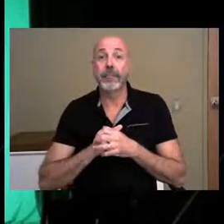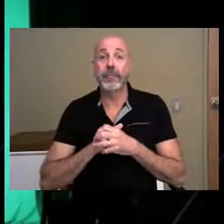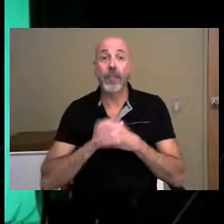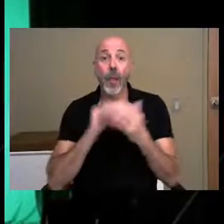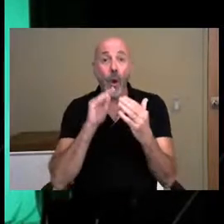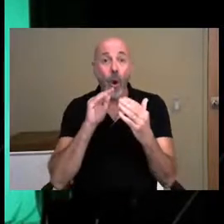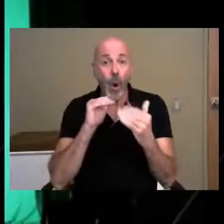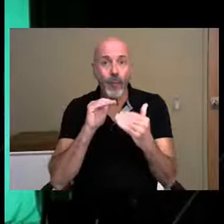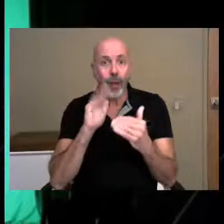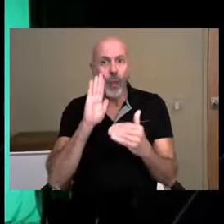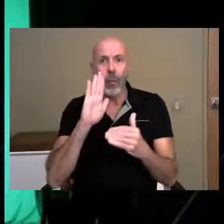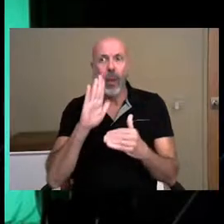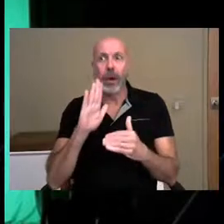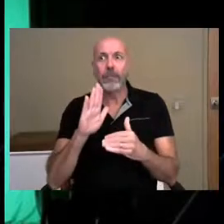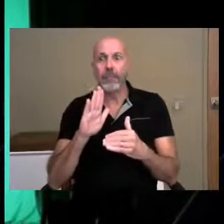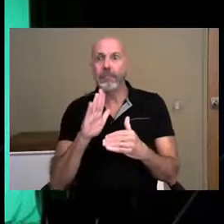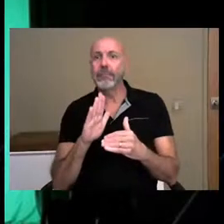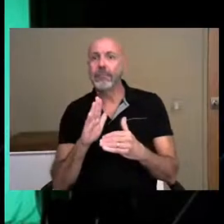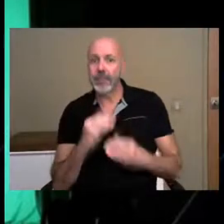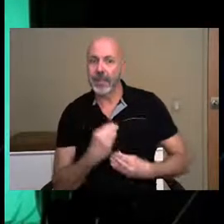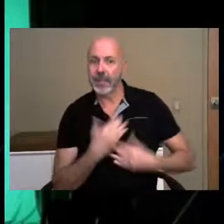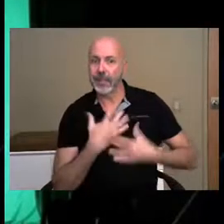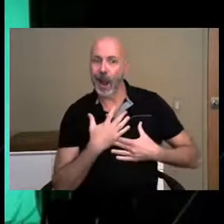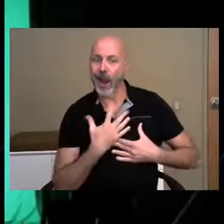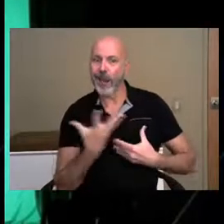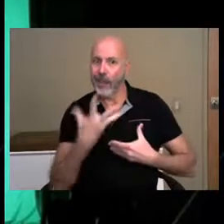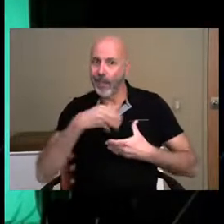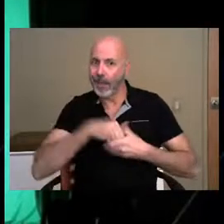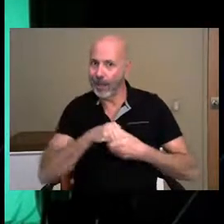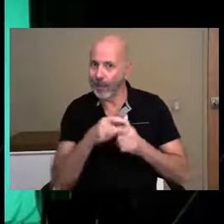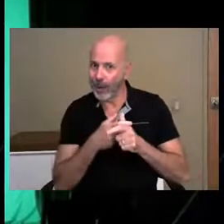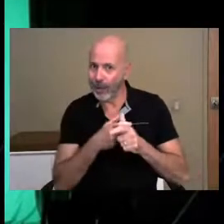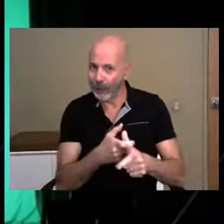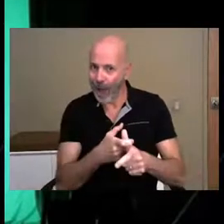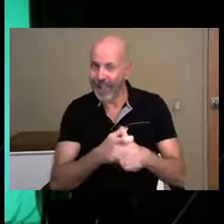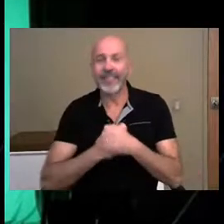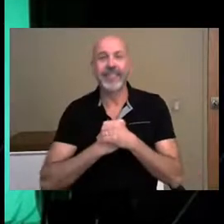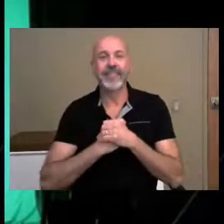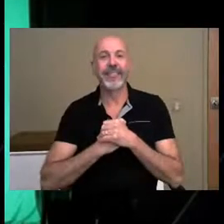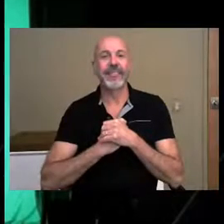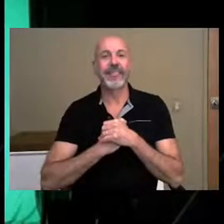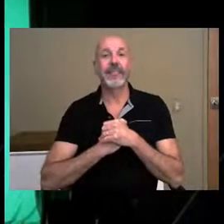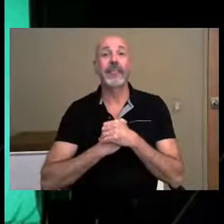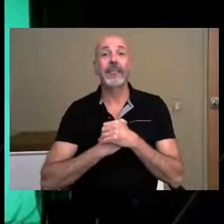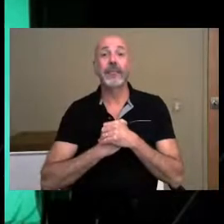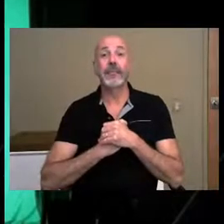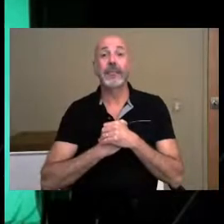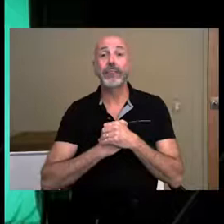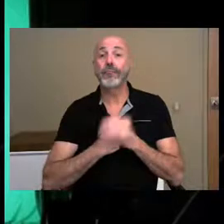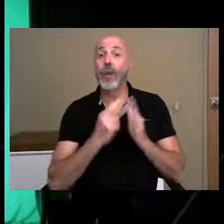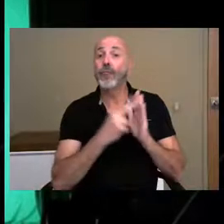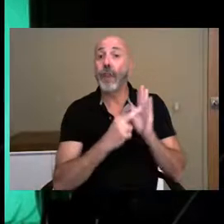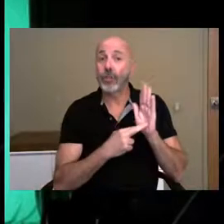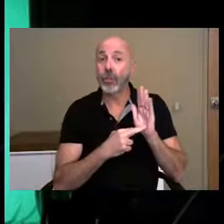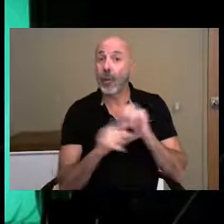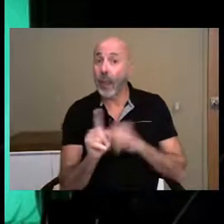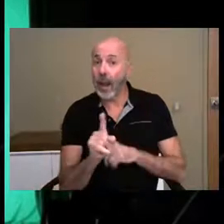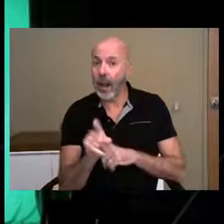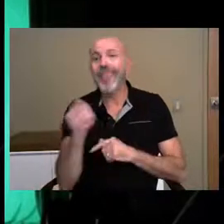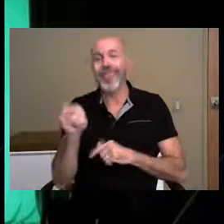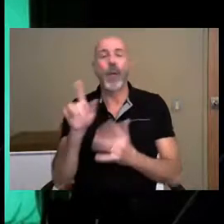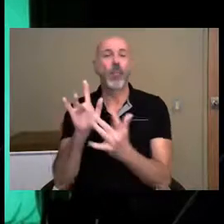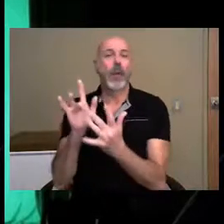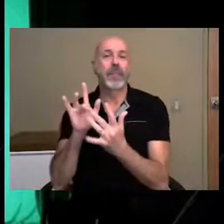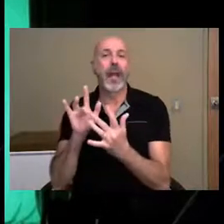Hopefully you're going to be inspired to participate in the run as well. And you can register there at that